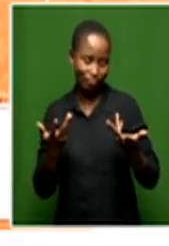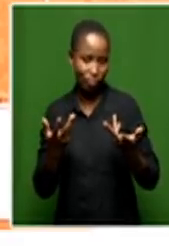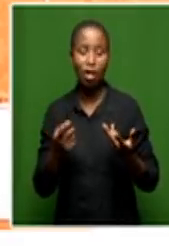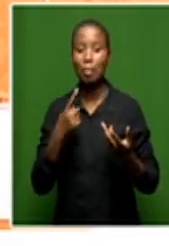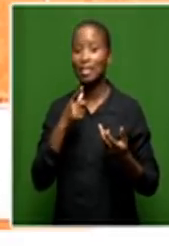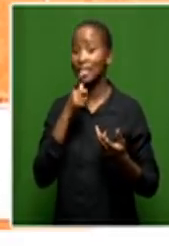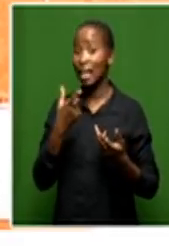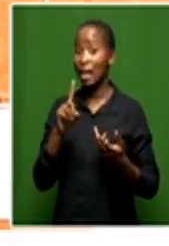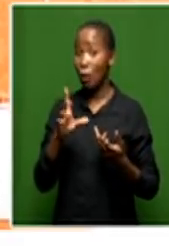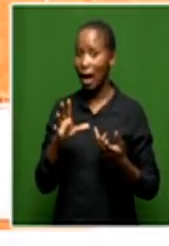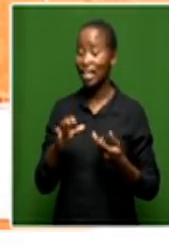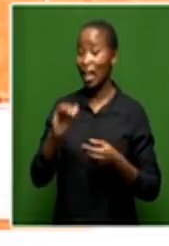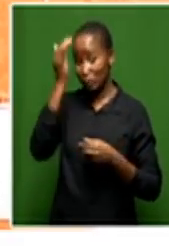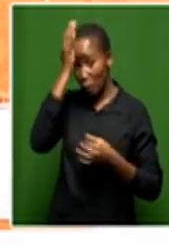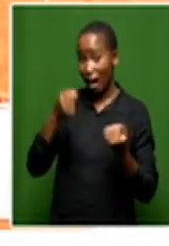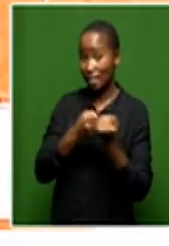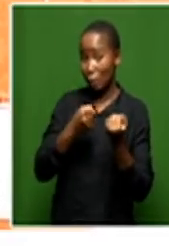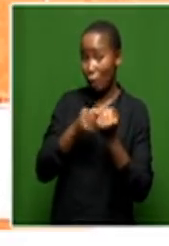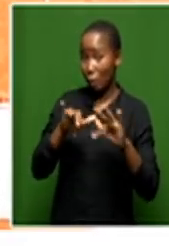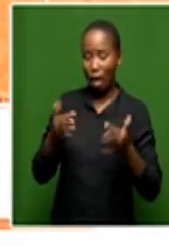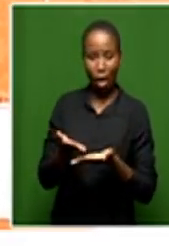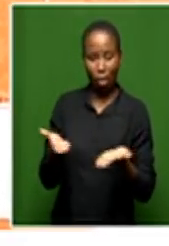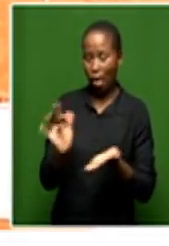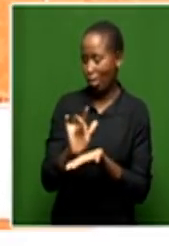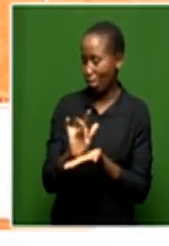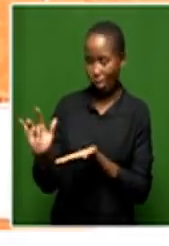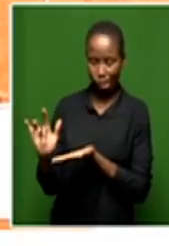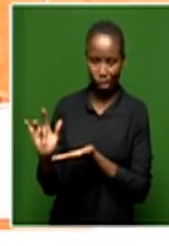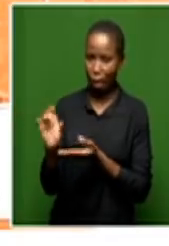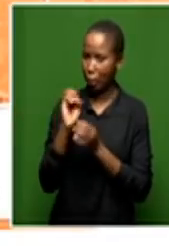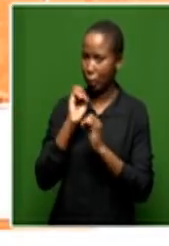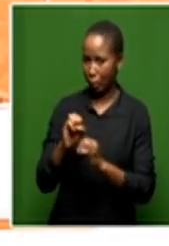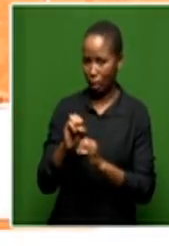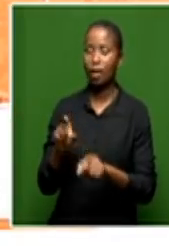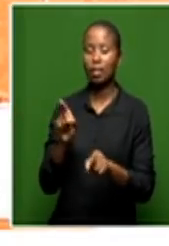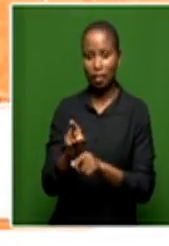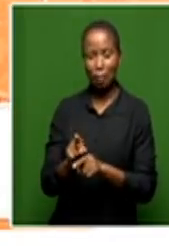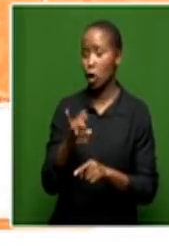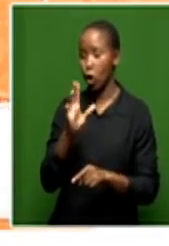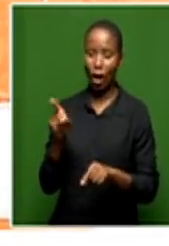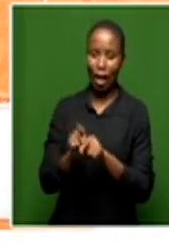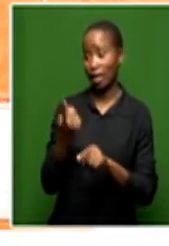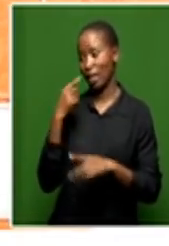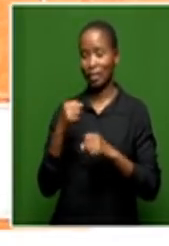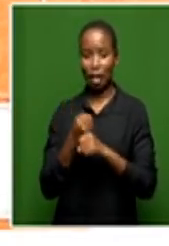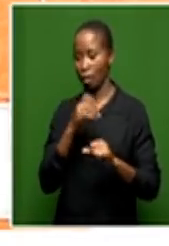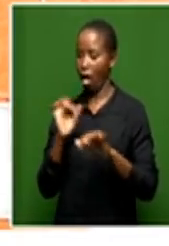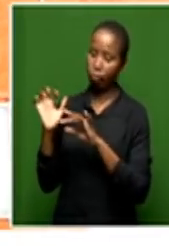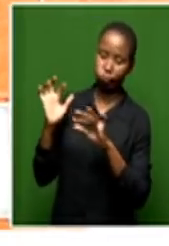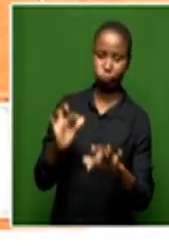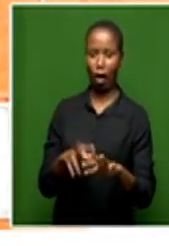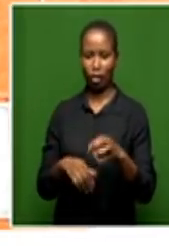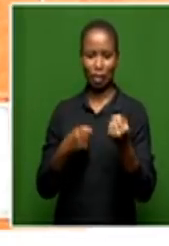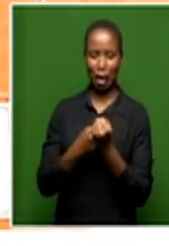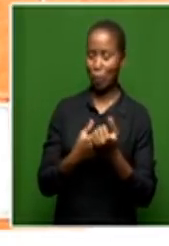at the High Court. It's fairly quiet compared to previous years where we've seen an influx of people, thousands of people coming to